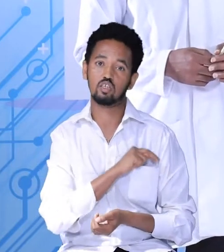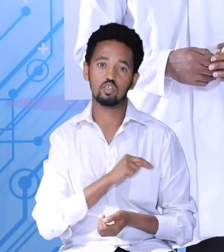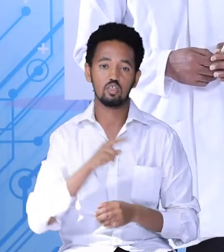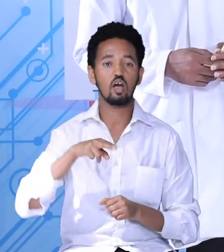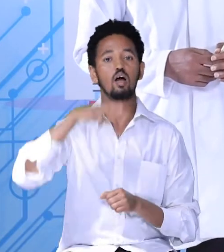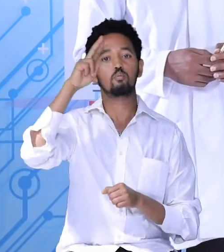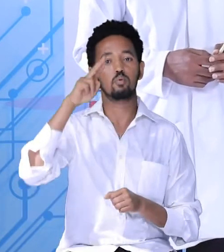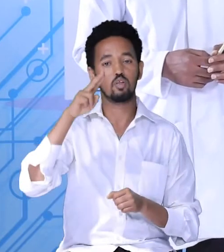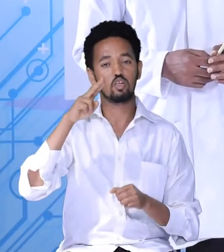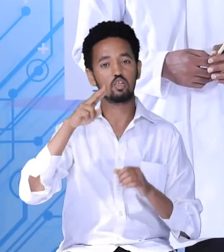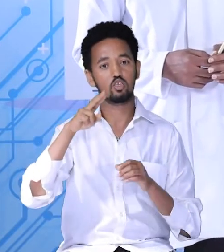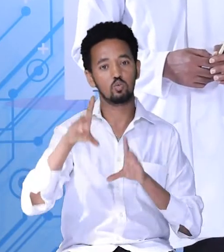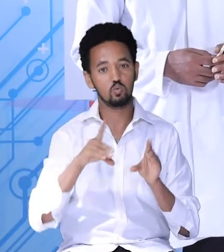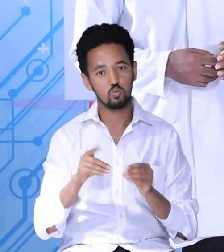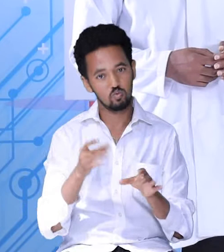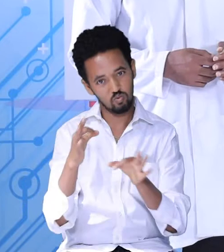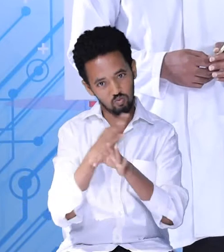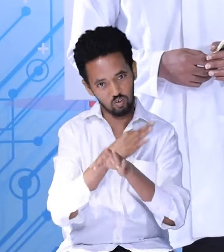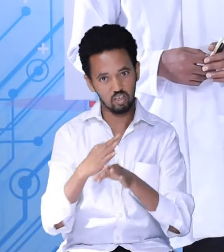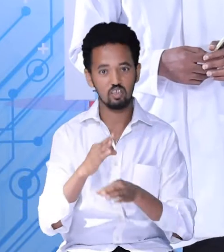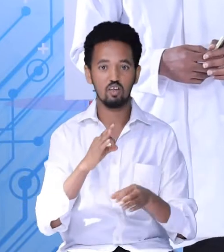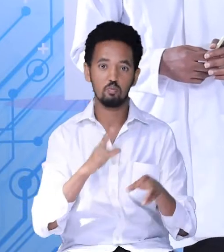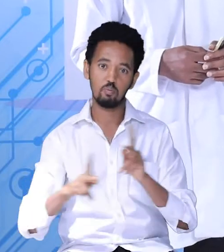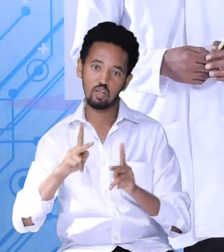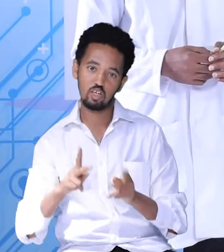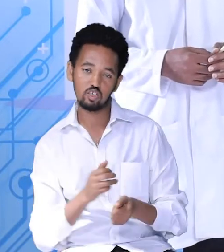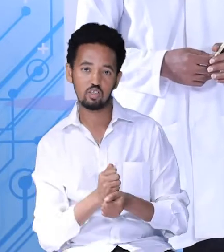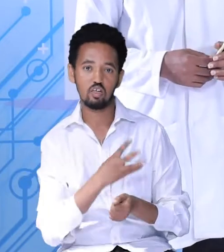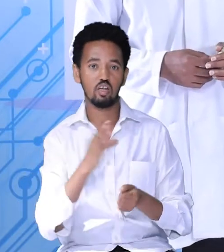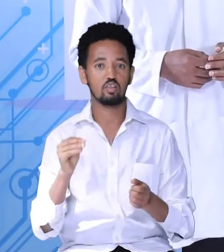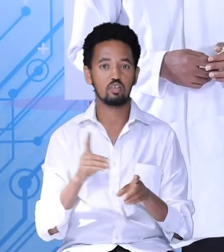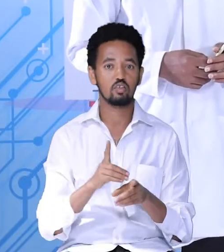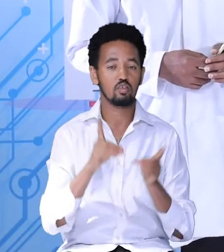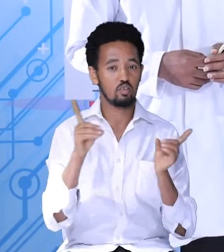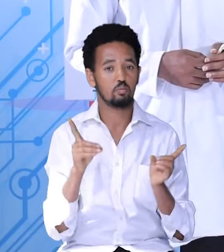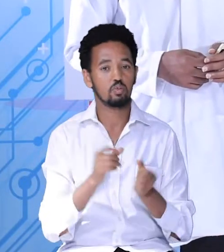happen due to the factors of population dynamics.